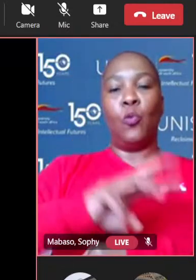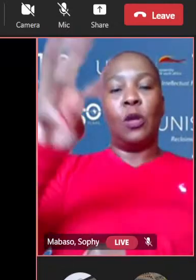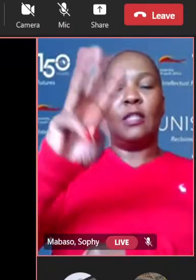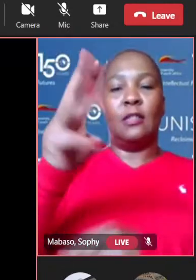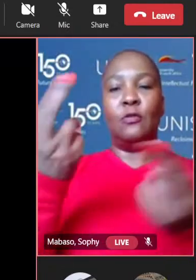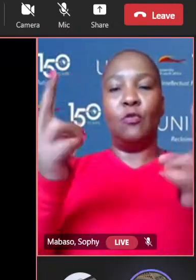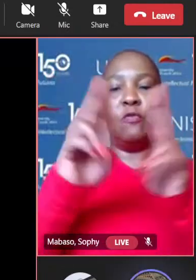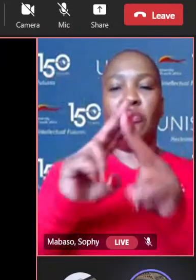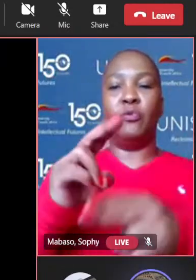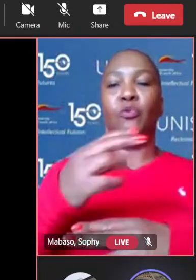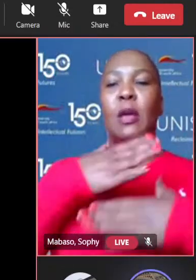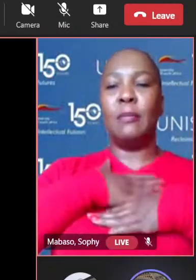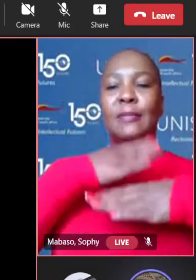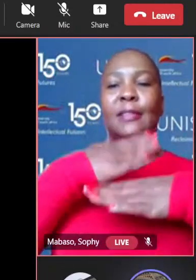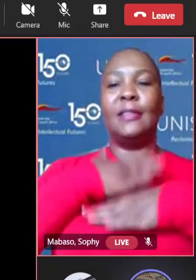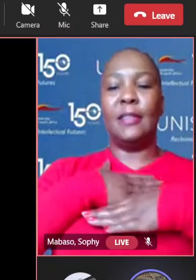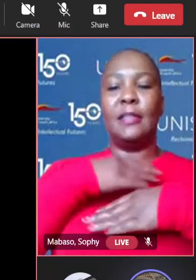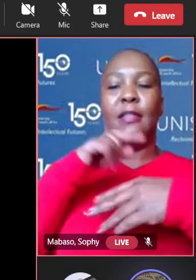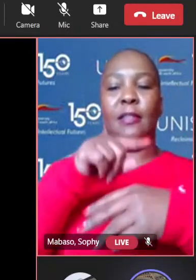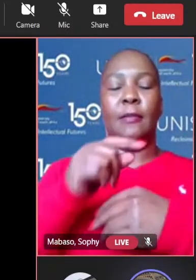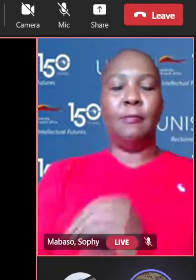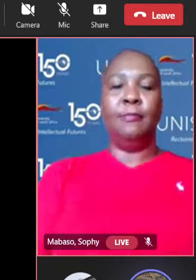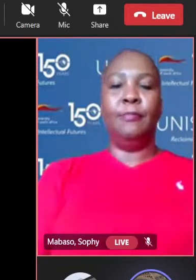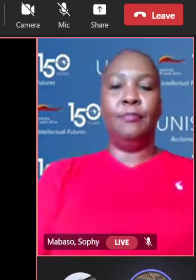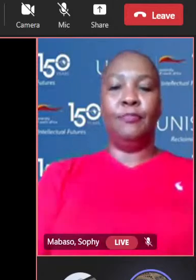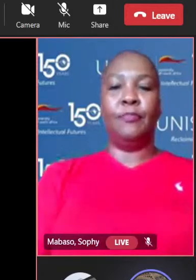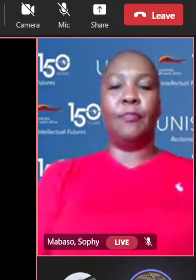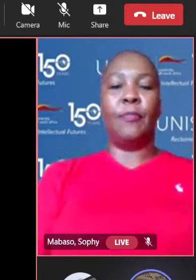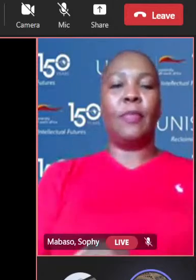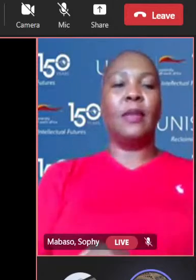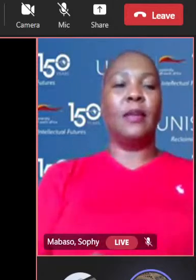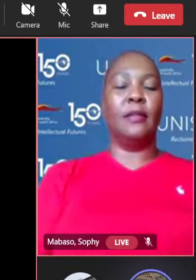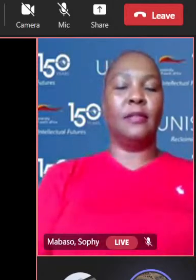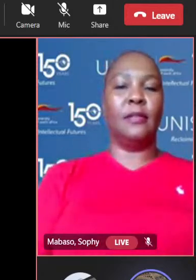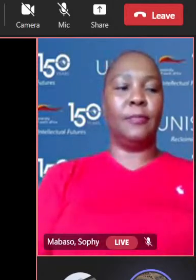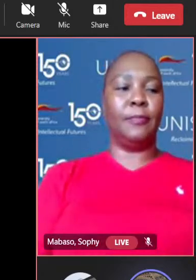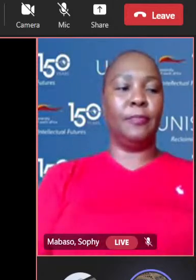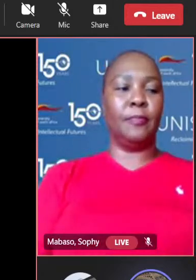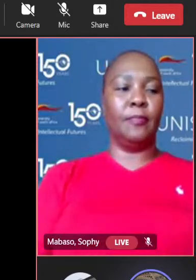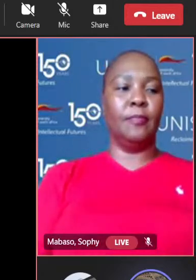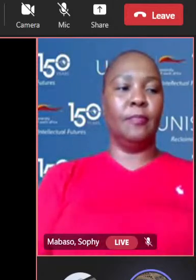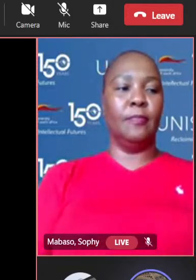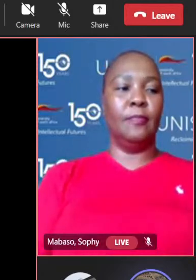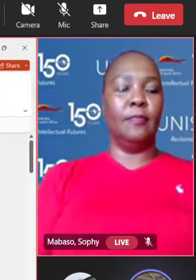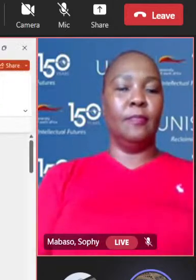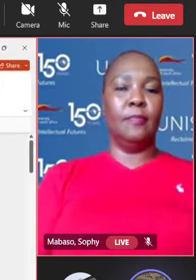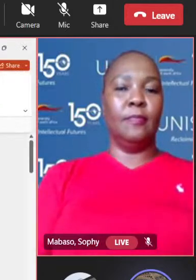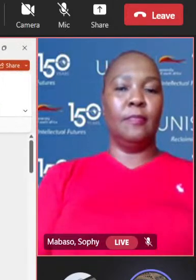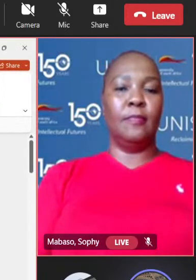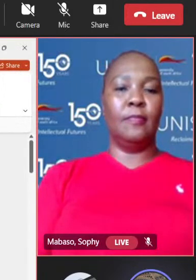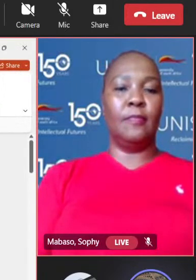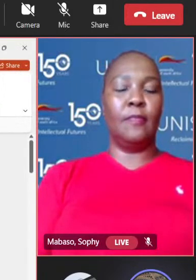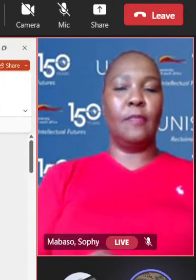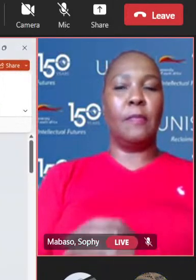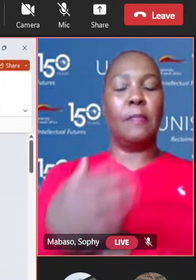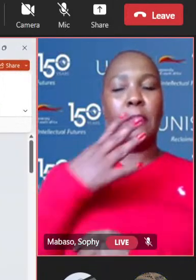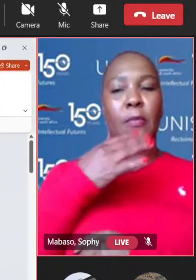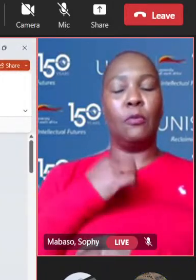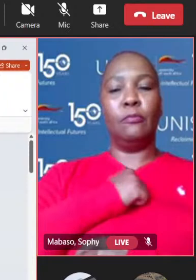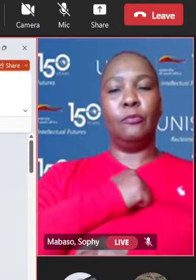that. Students, Thank as you can see, I wish I could be with you throughout. May I be excused,